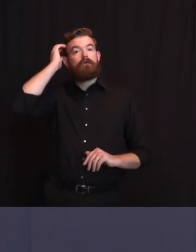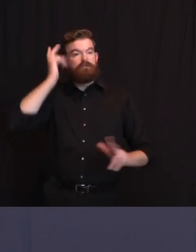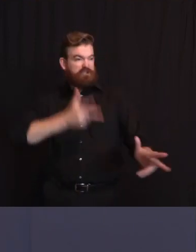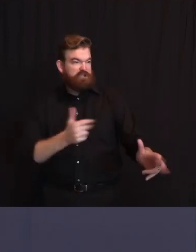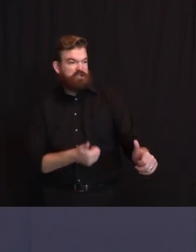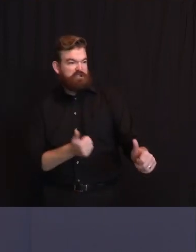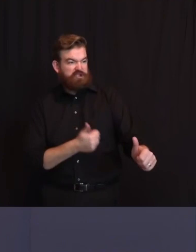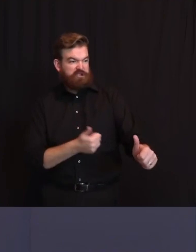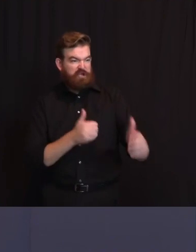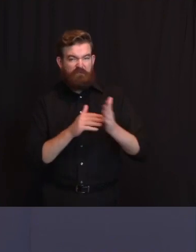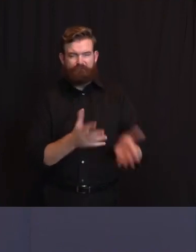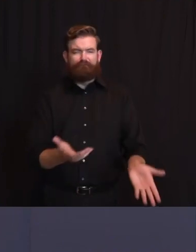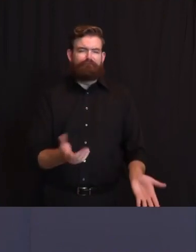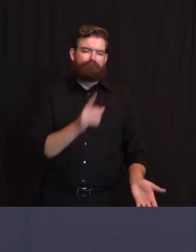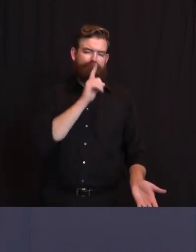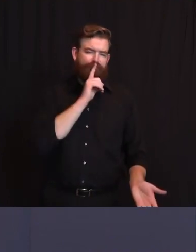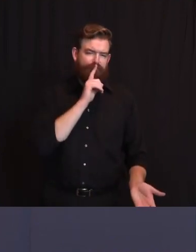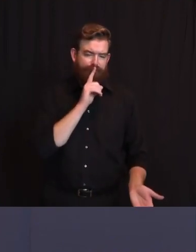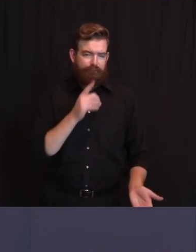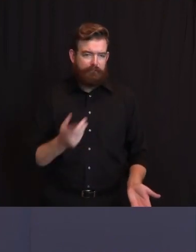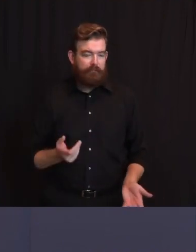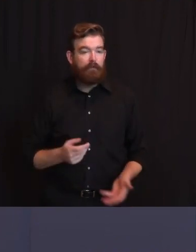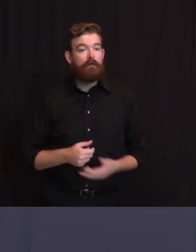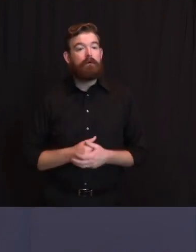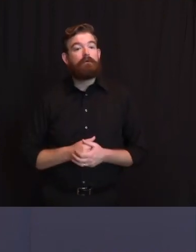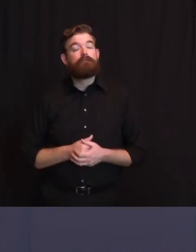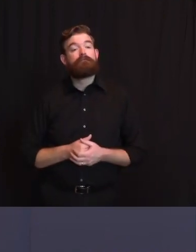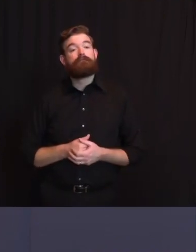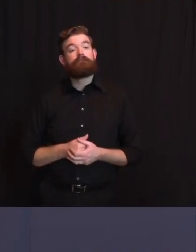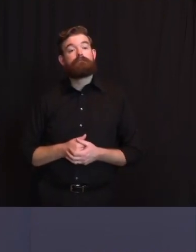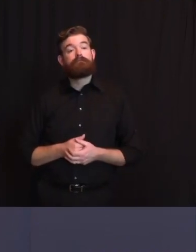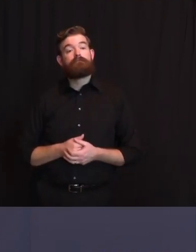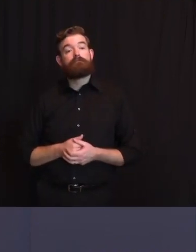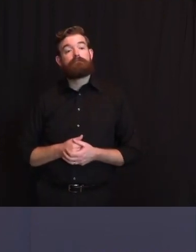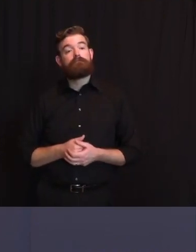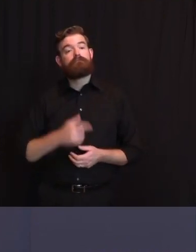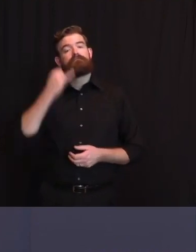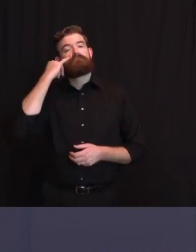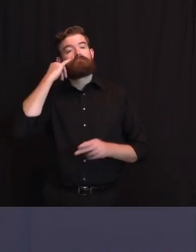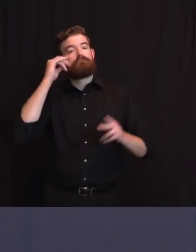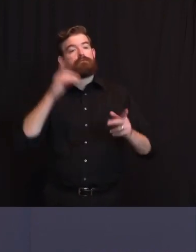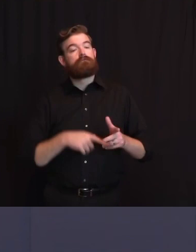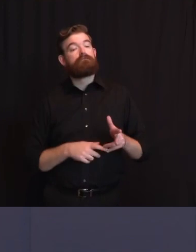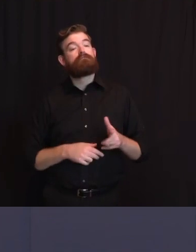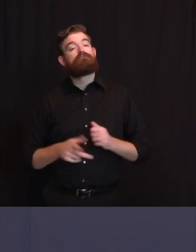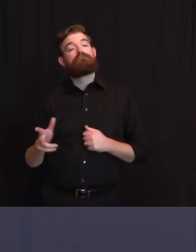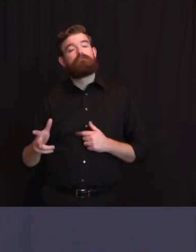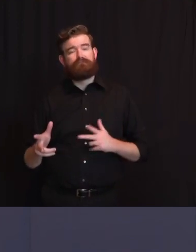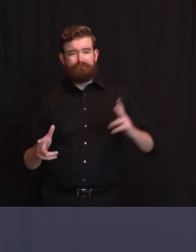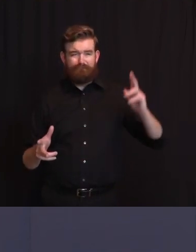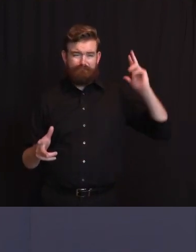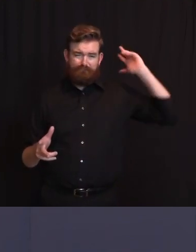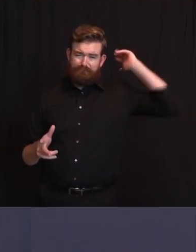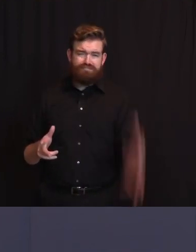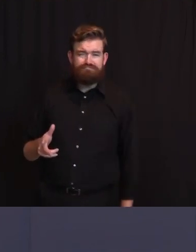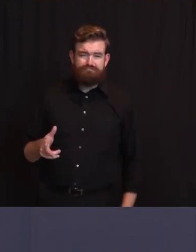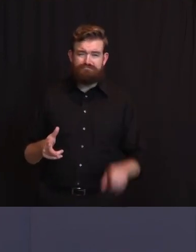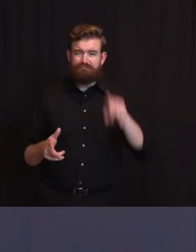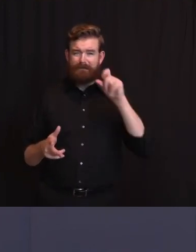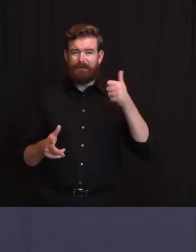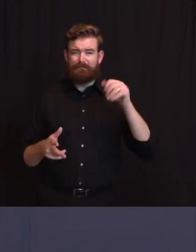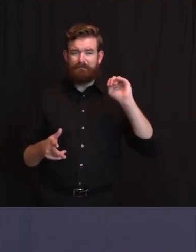again, the first notion that if somebody comes by you at, let's say it's 110 miles an hour, if they had stopped, they may have received a summons or a